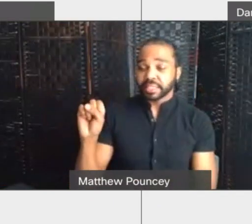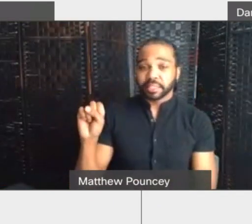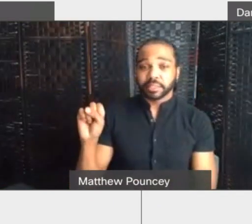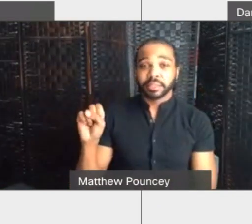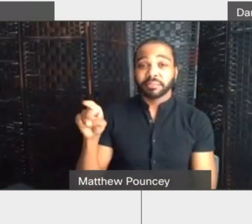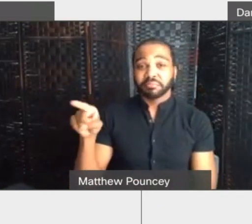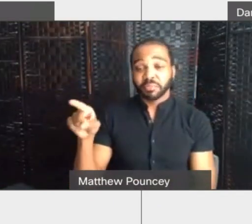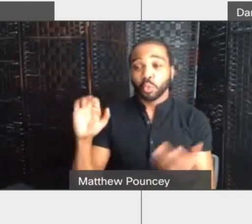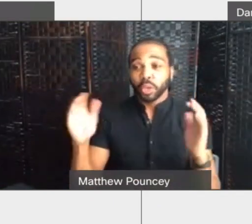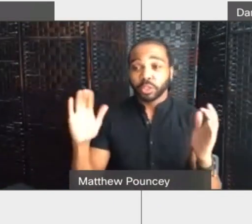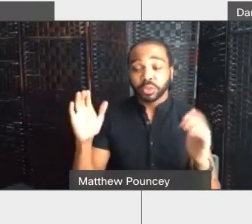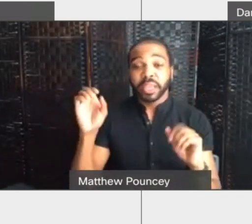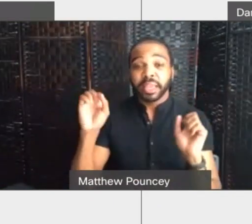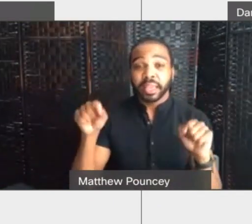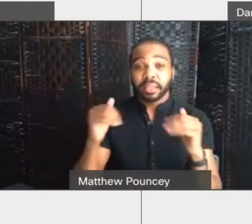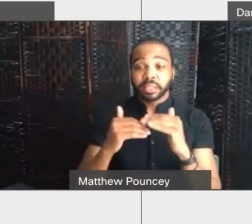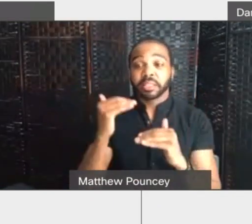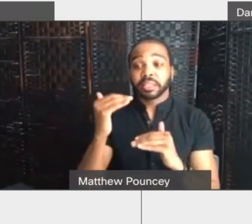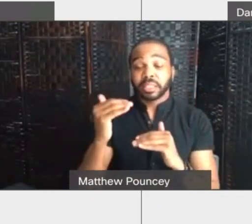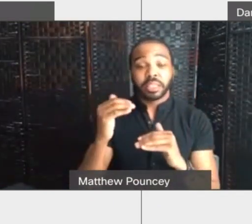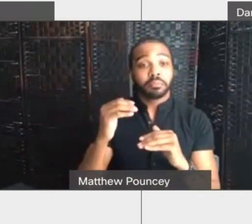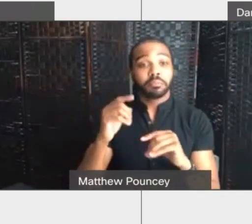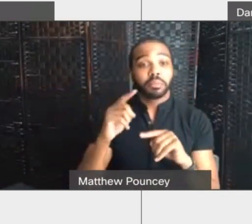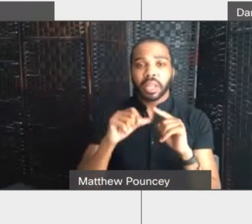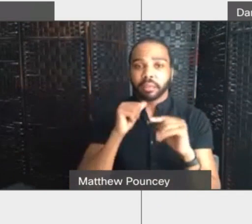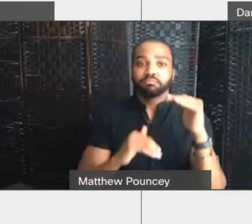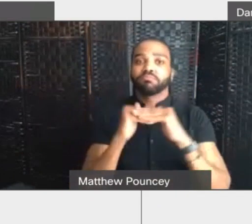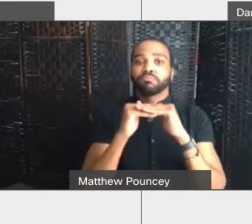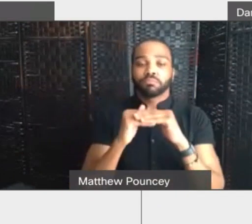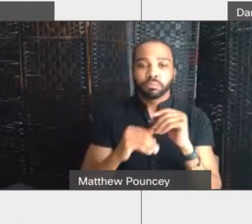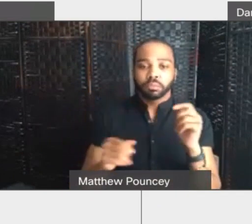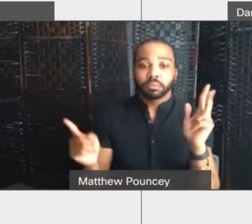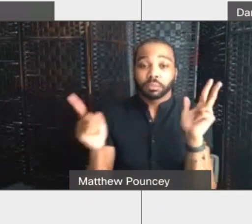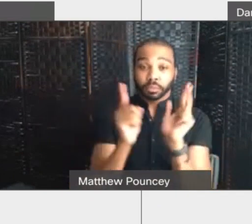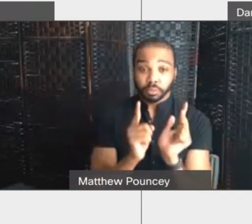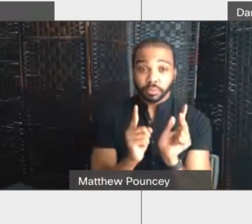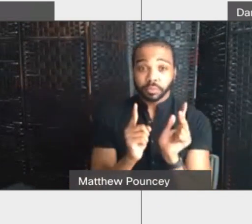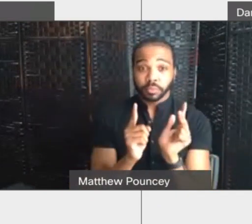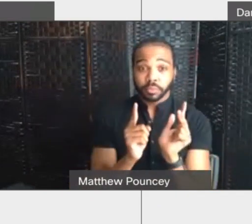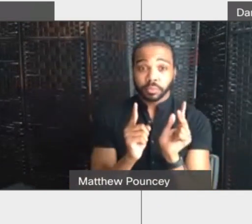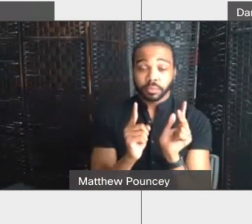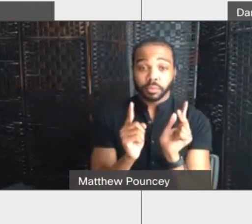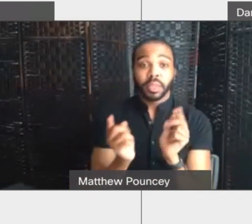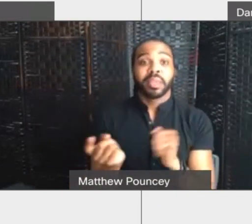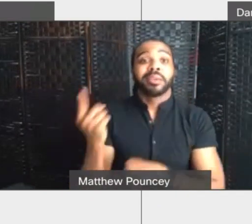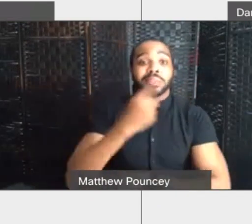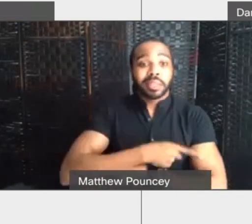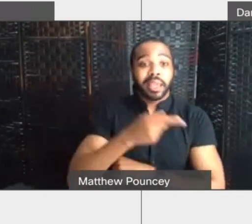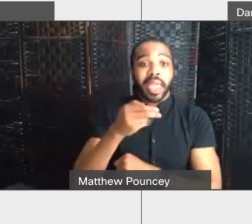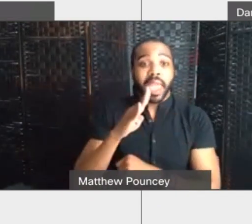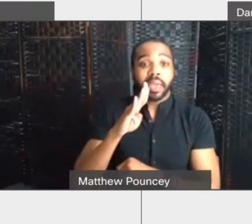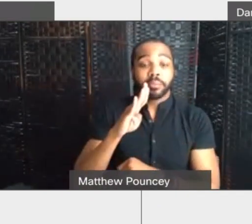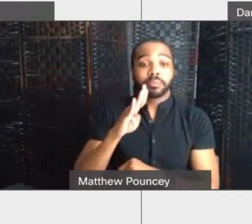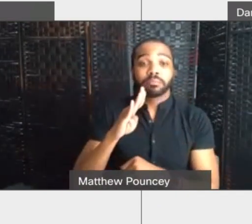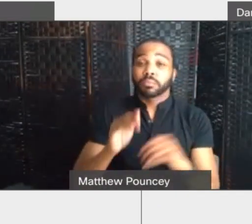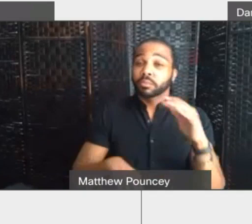not exceed 1 to 3. And DAHAP may increase but not exceed 1 to